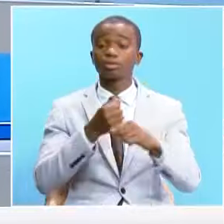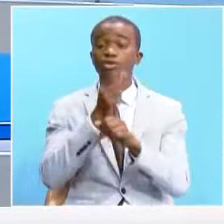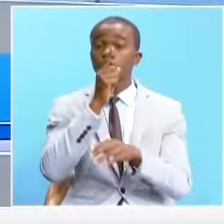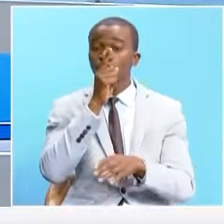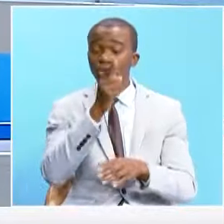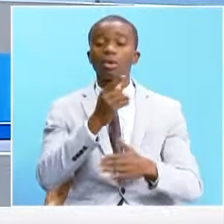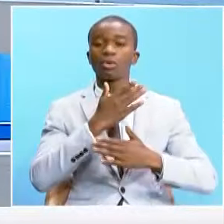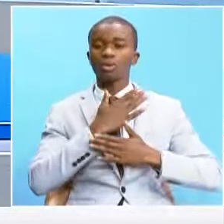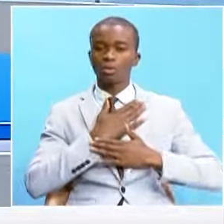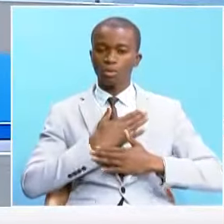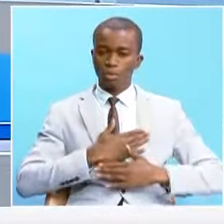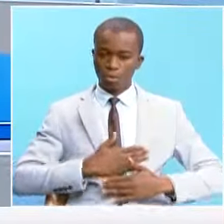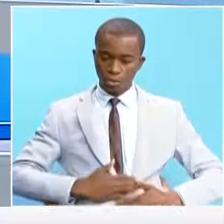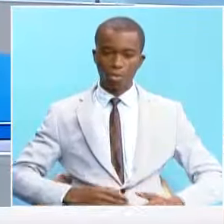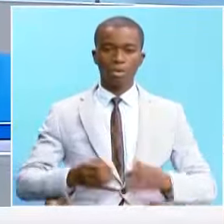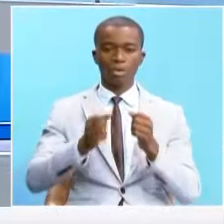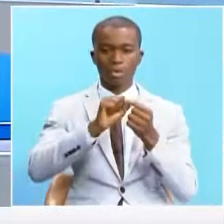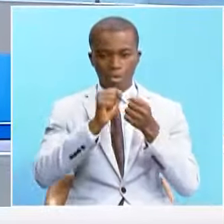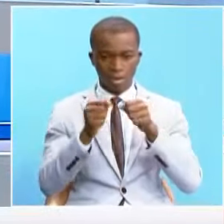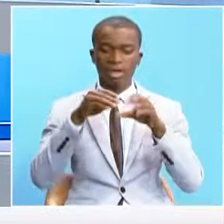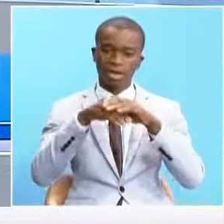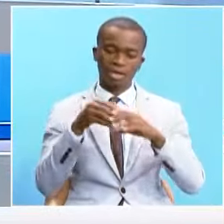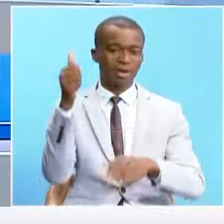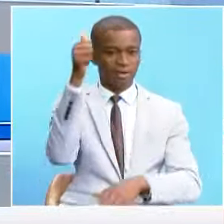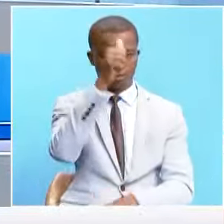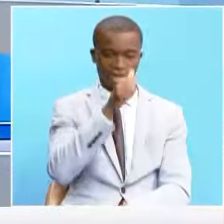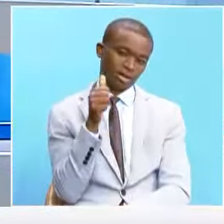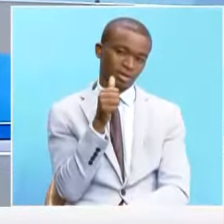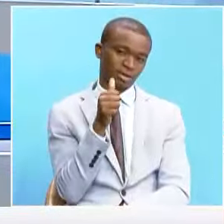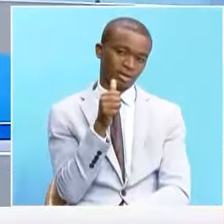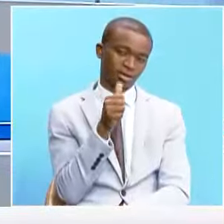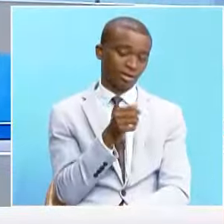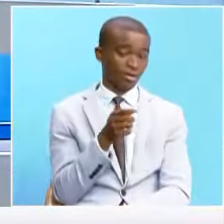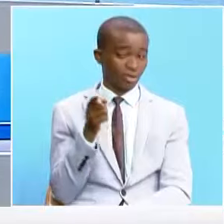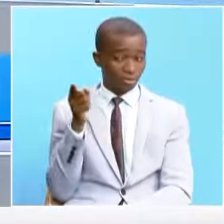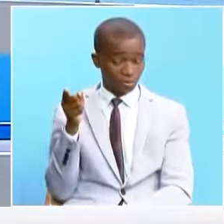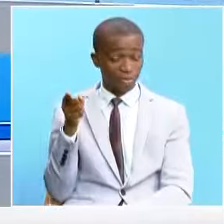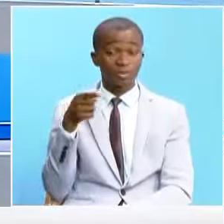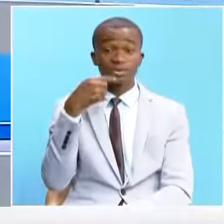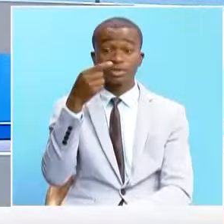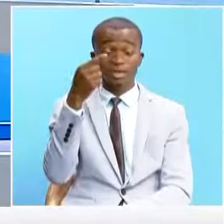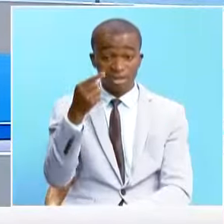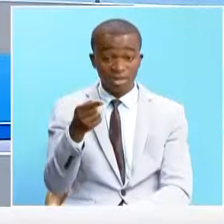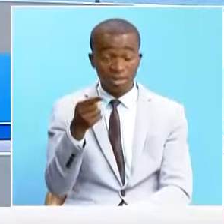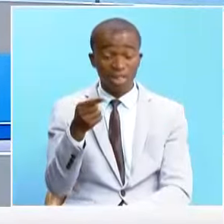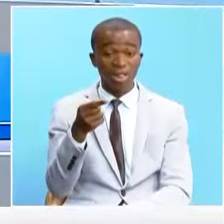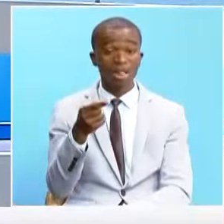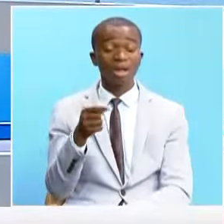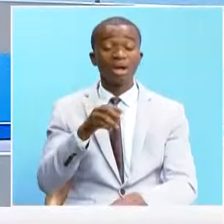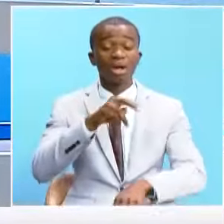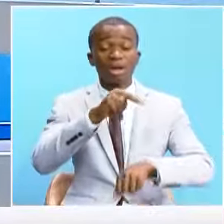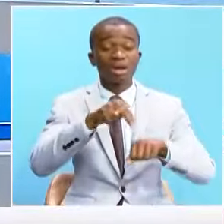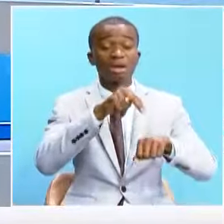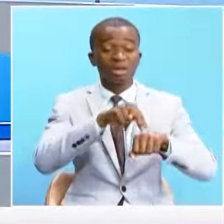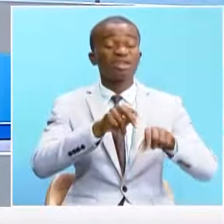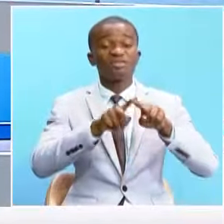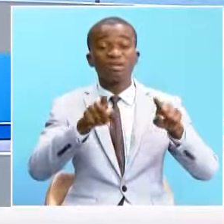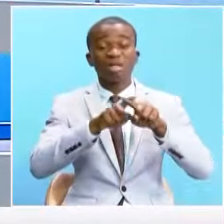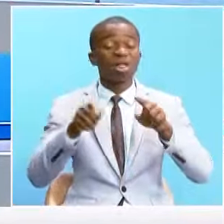sustainable peace and security in the region. Mr. Chipakupaku says the growing threats of terrorism and violent